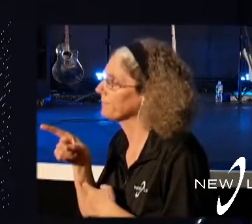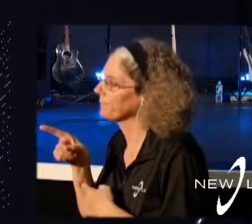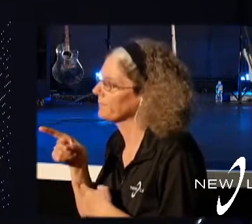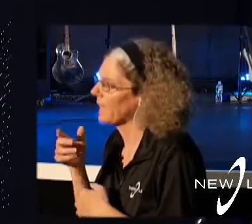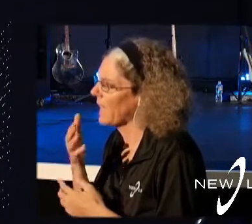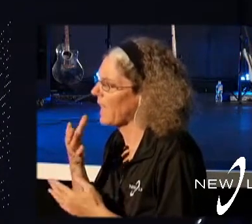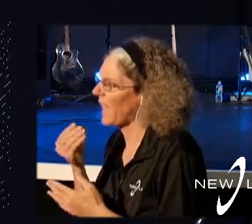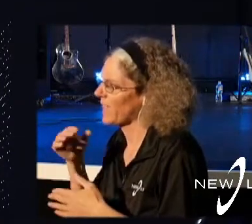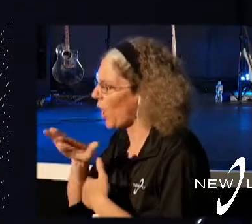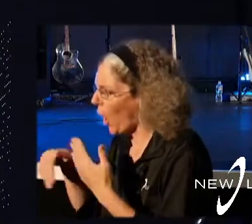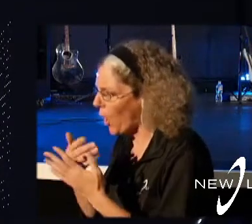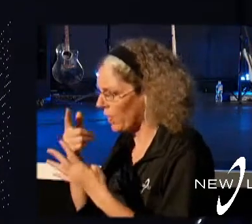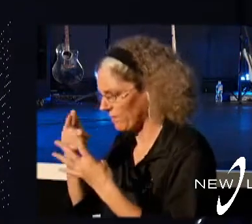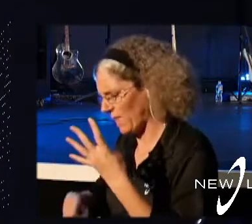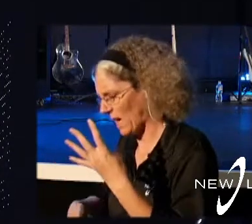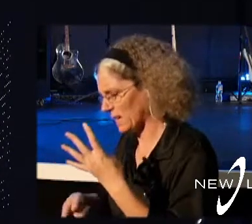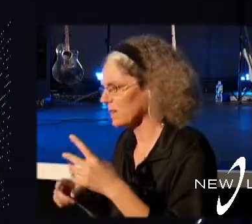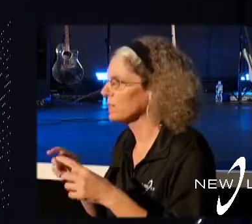God